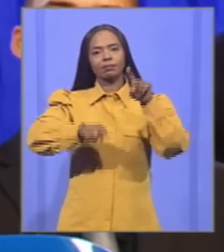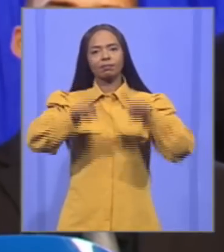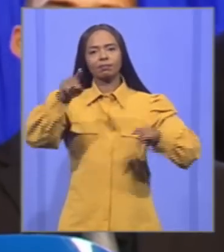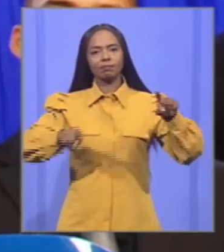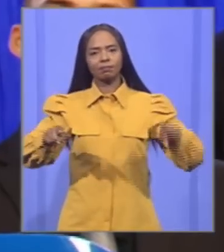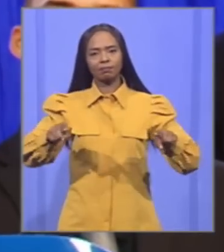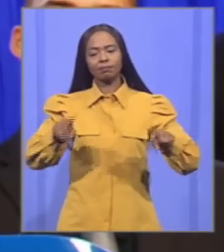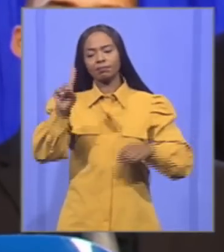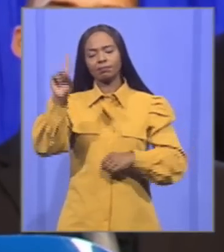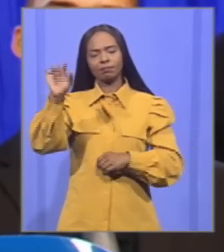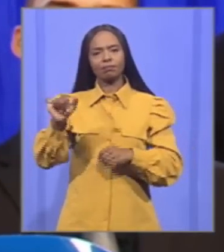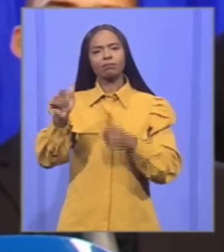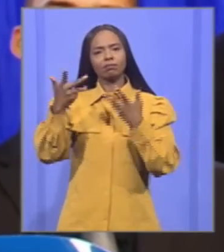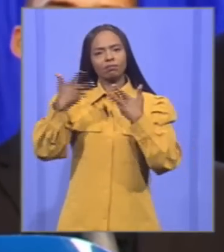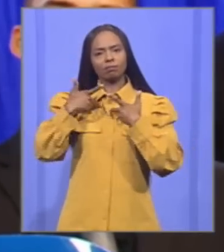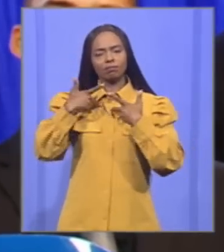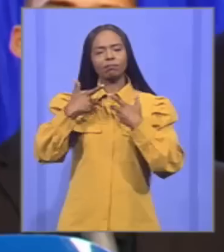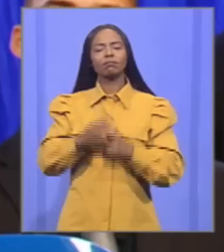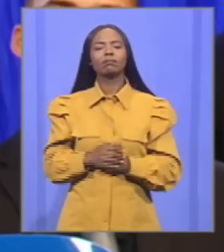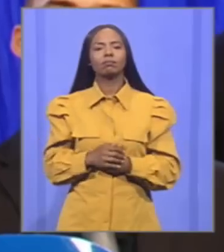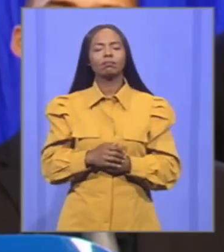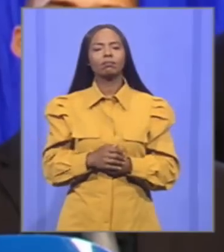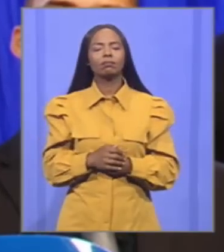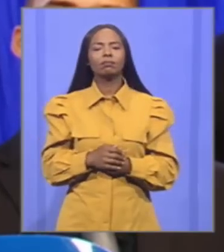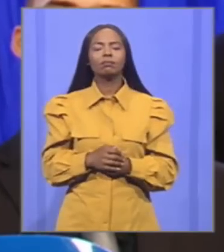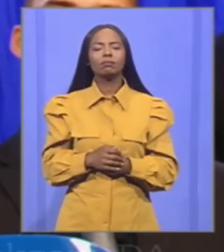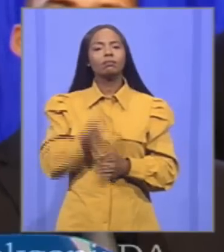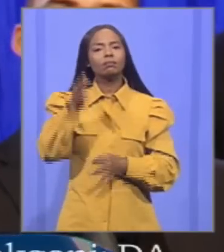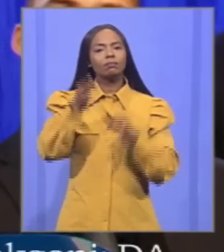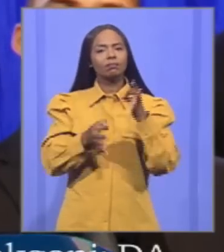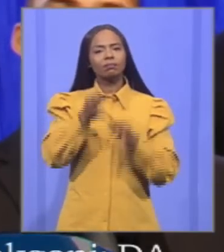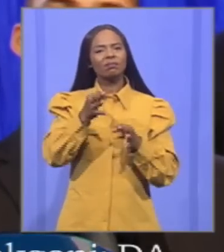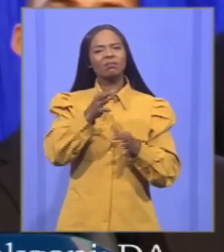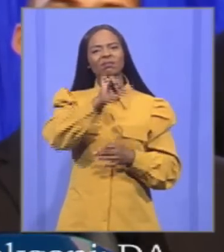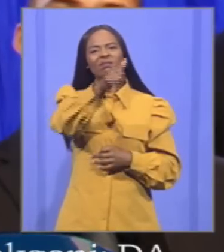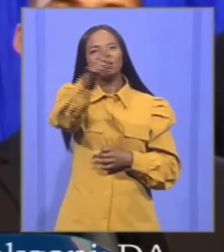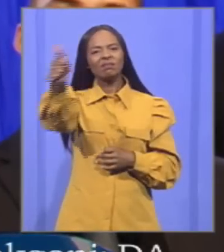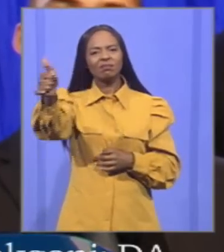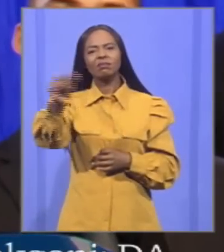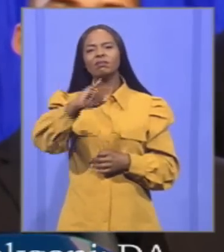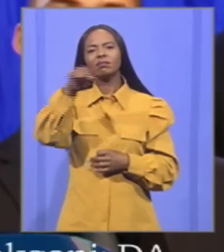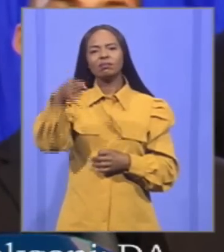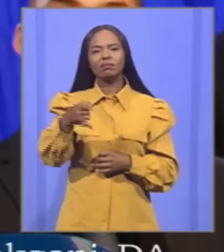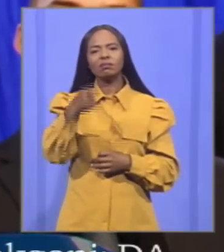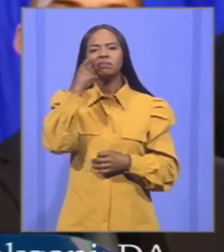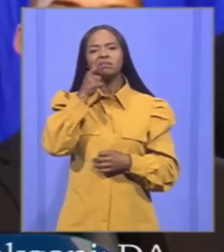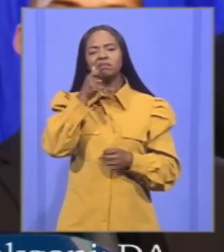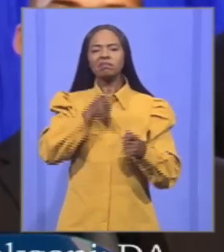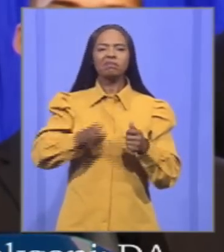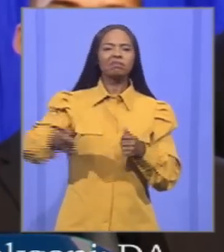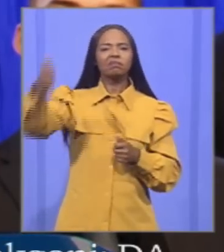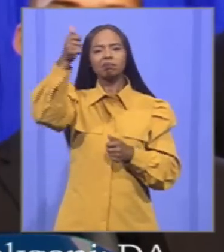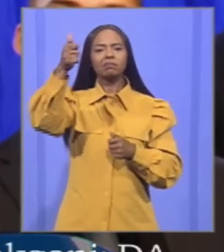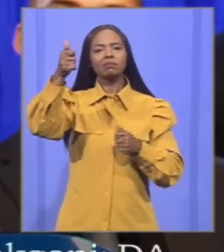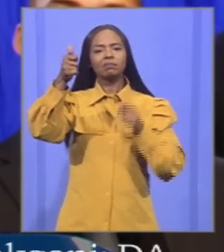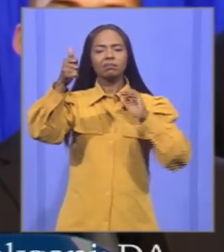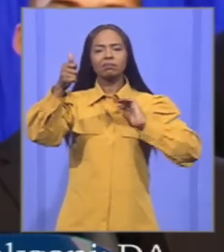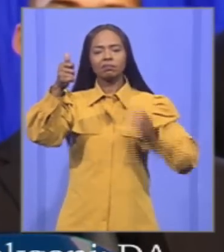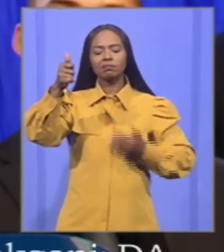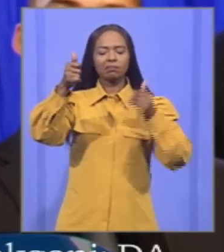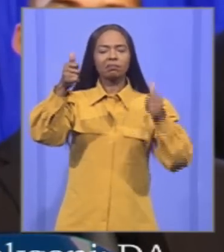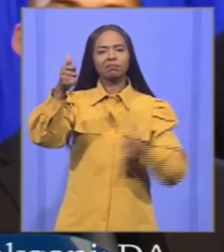South Africa. While the political left and right offer a monochromatic and skewed representation of